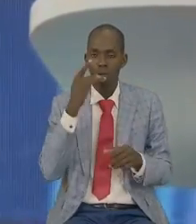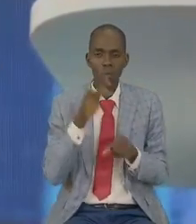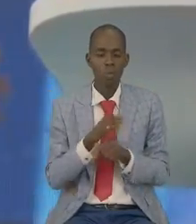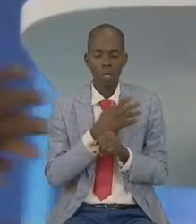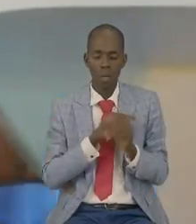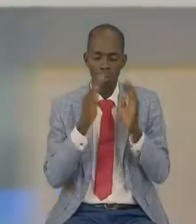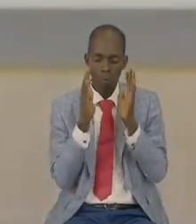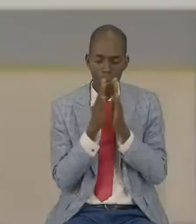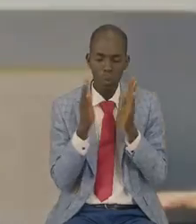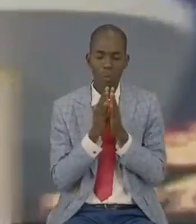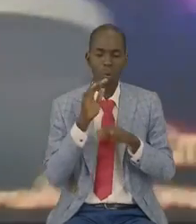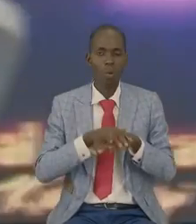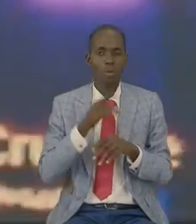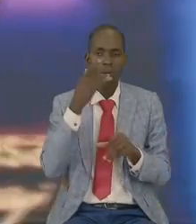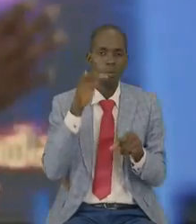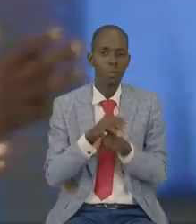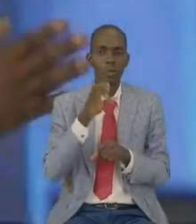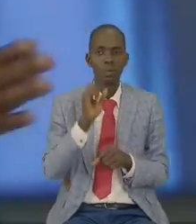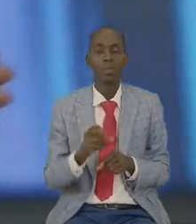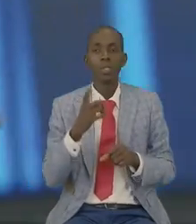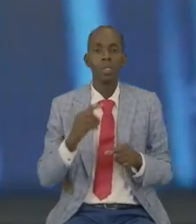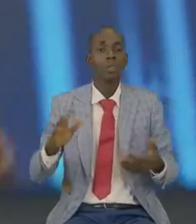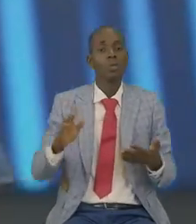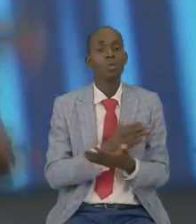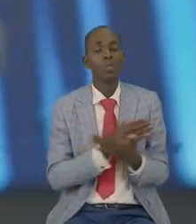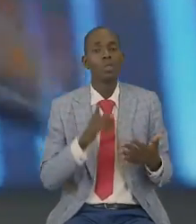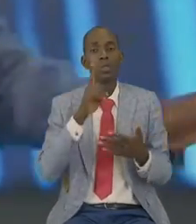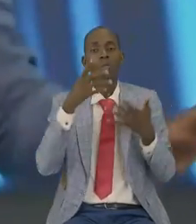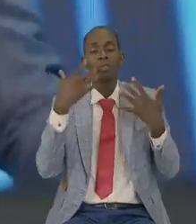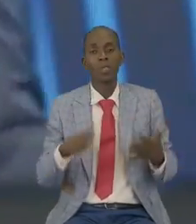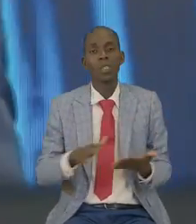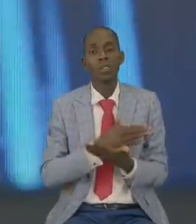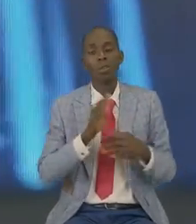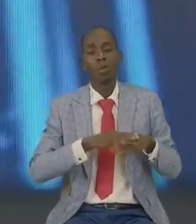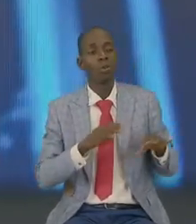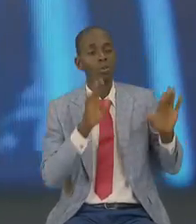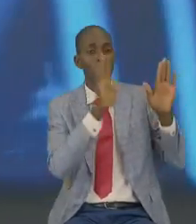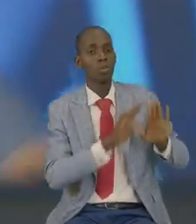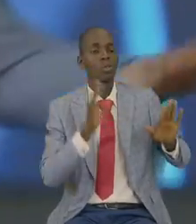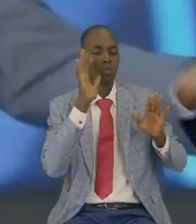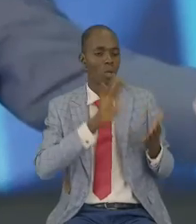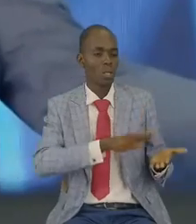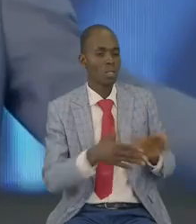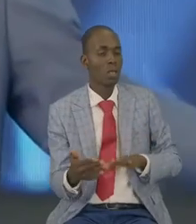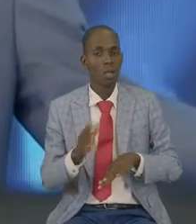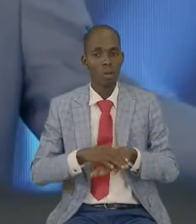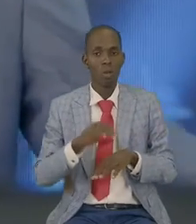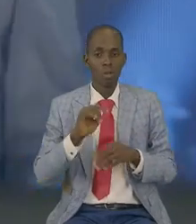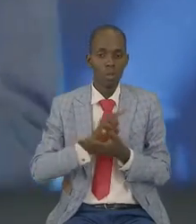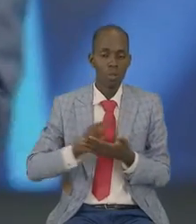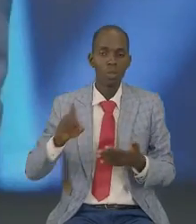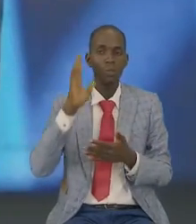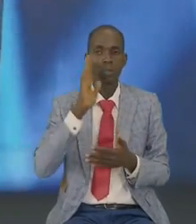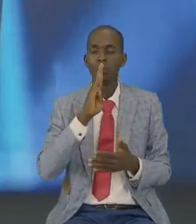pray on the promises, the music on Sunday will die, and then during the week, you are barren and in